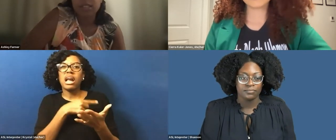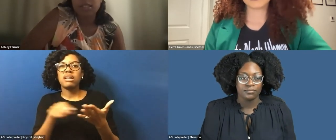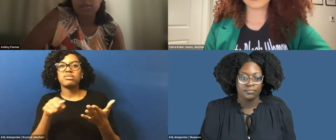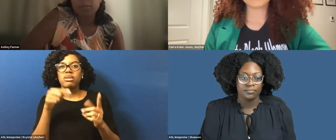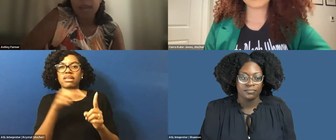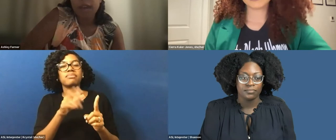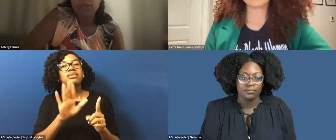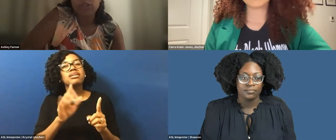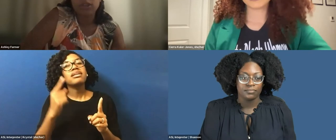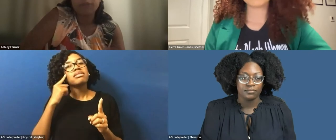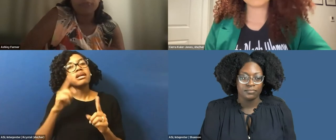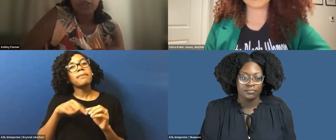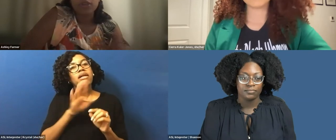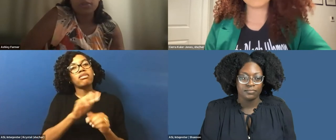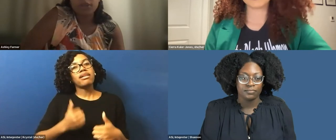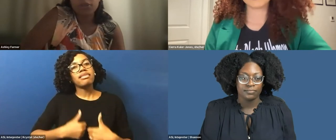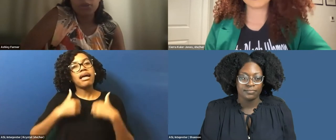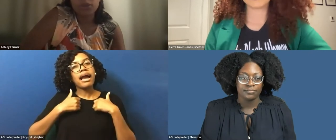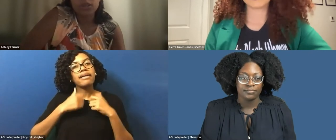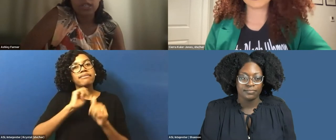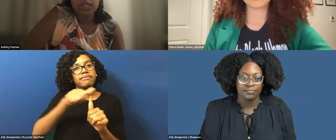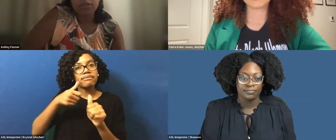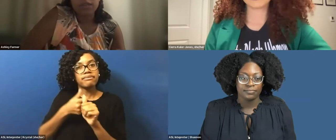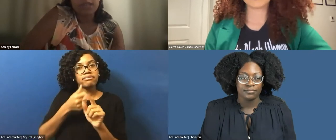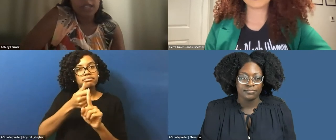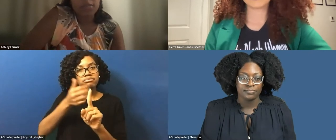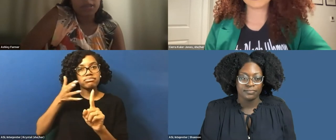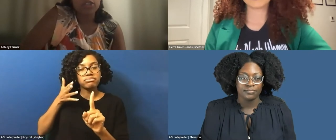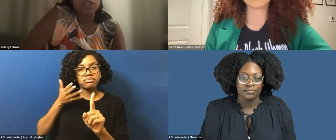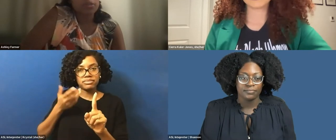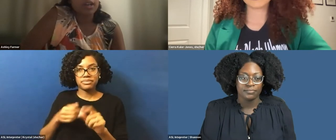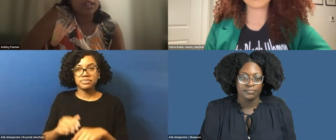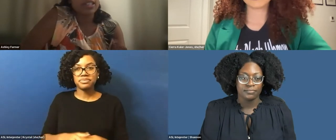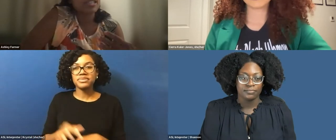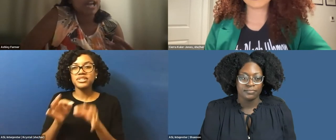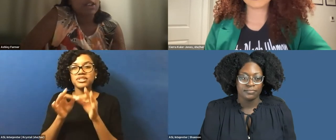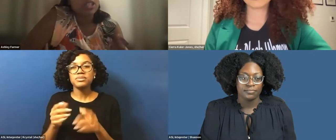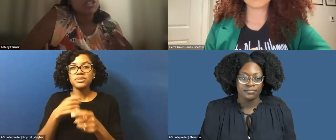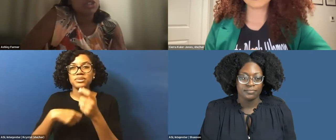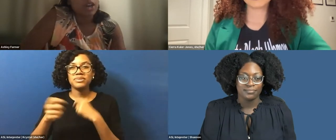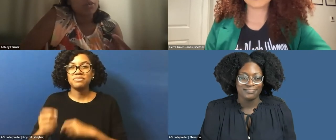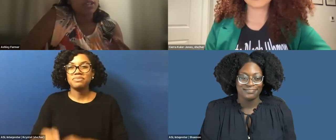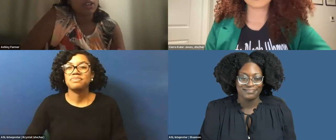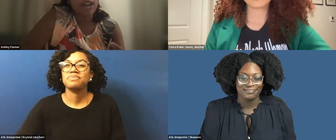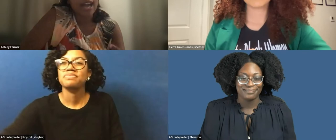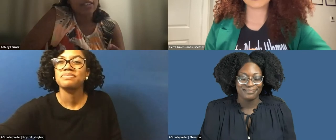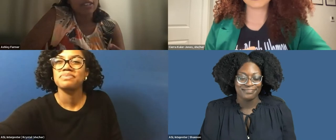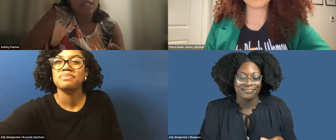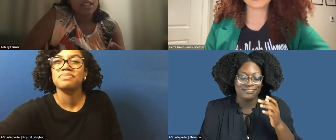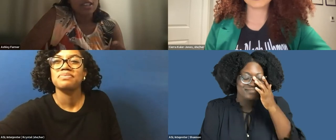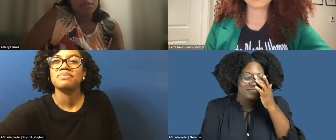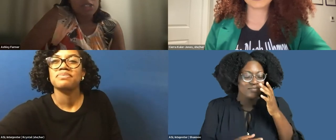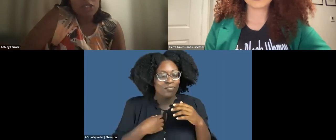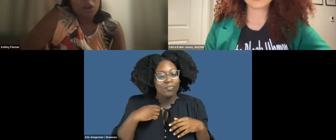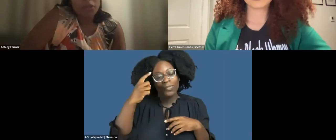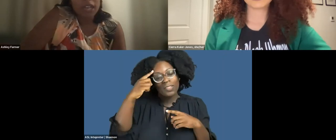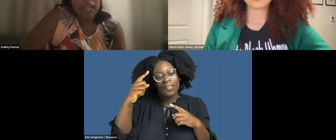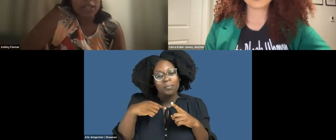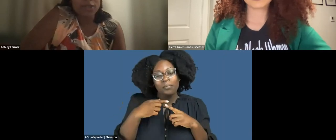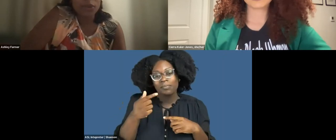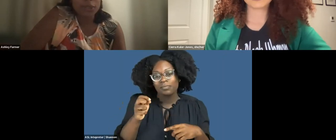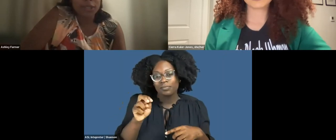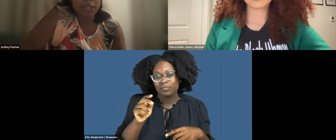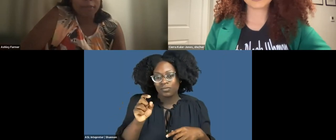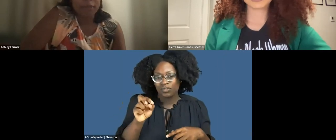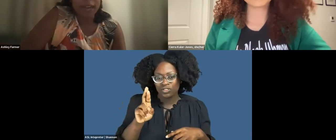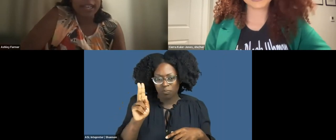the right thing to espouse? You know, Queen Mother Moore, when I'm talking about the gender politics and how she didn't gel with younger activists, I mean, she's almost 80